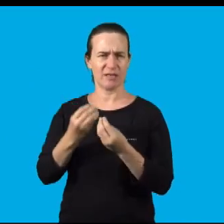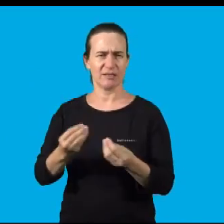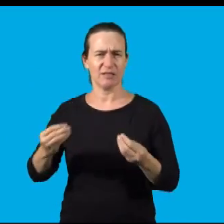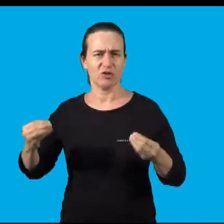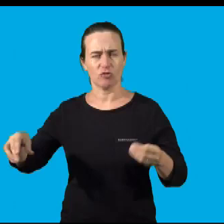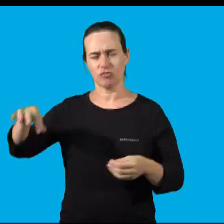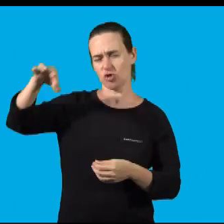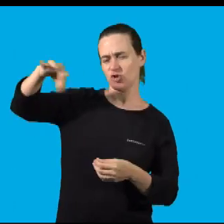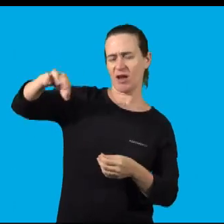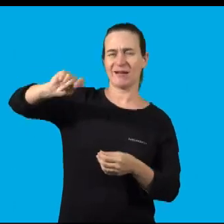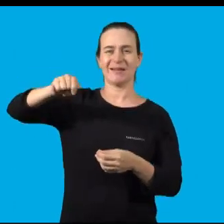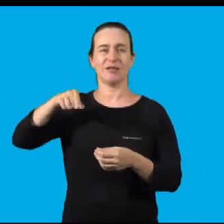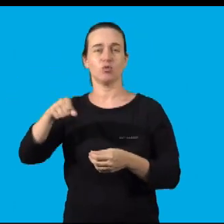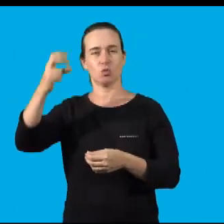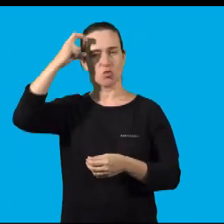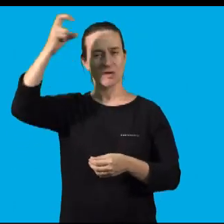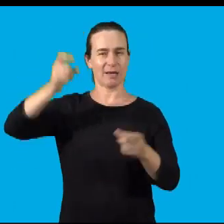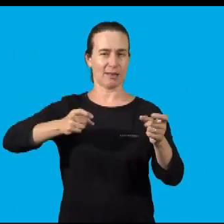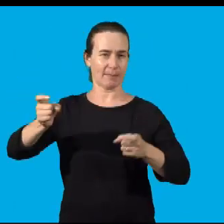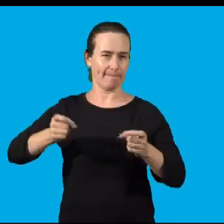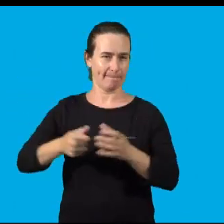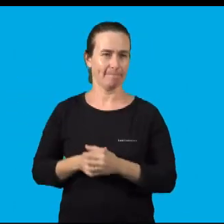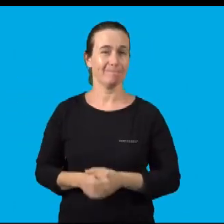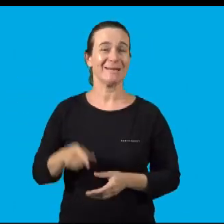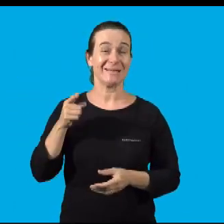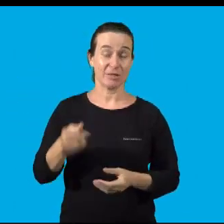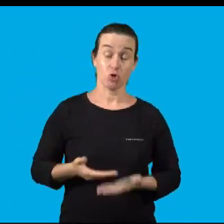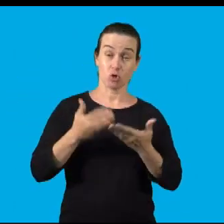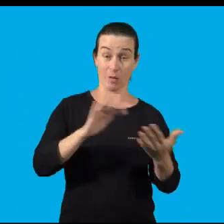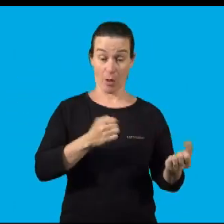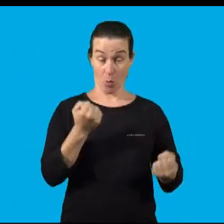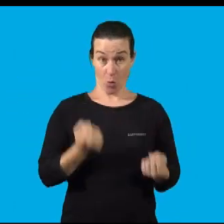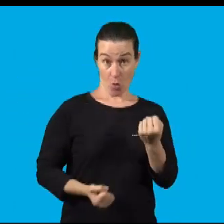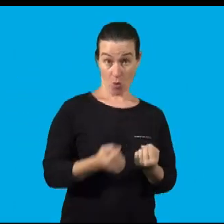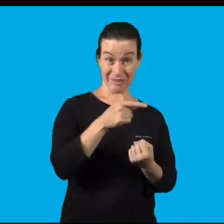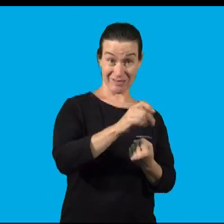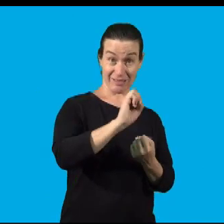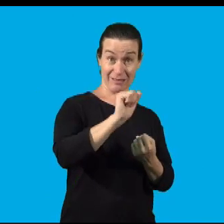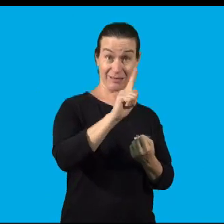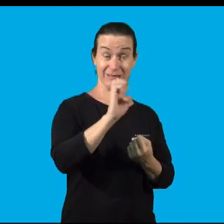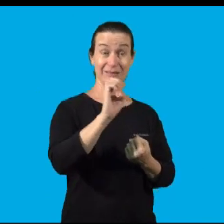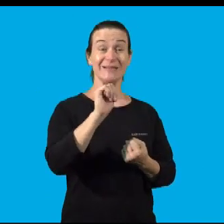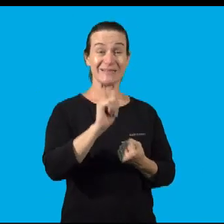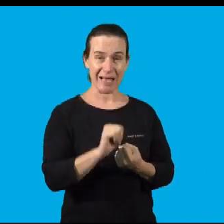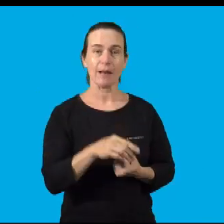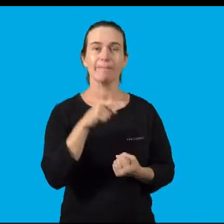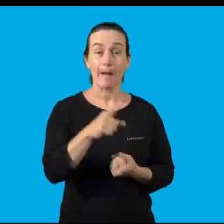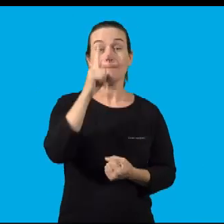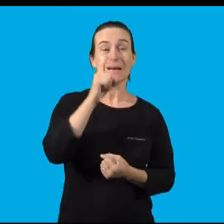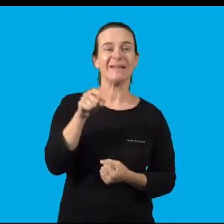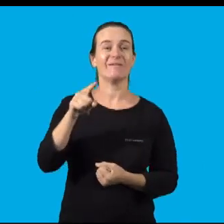the keys of the kingdom," highlight how the court and Salem have fallen prey to